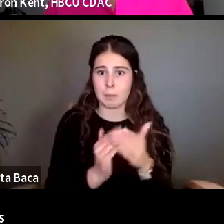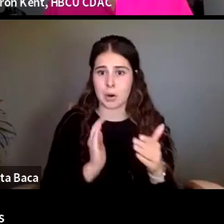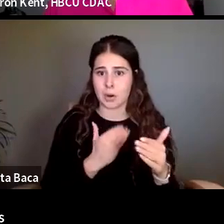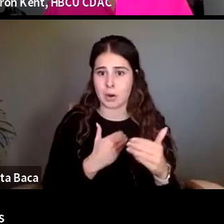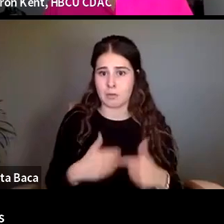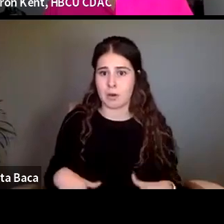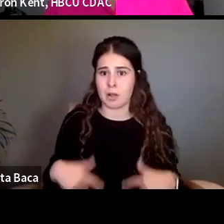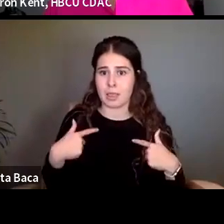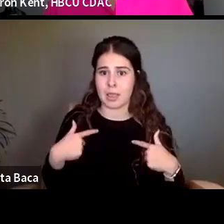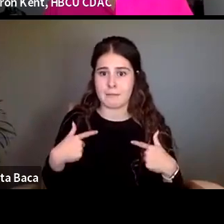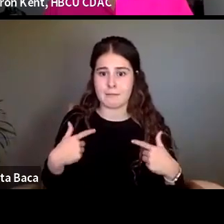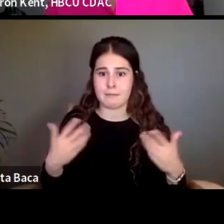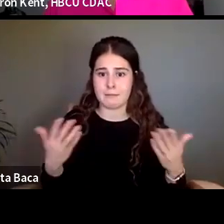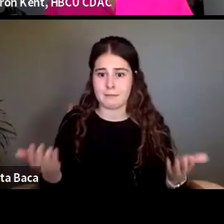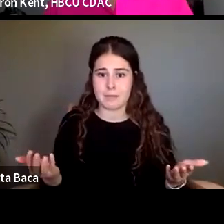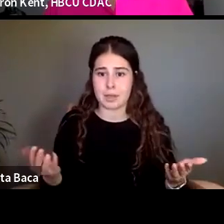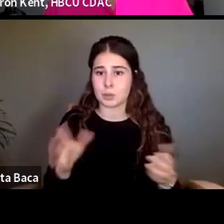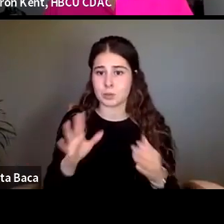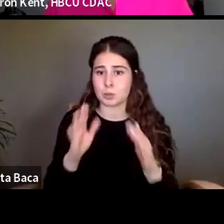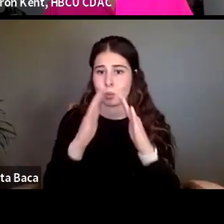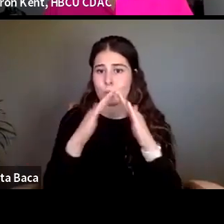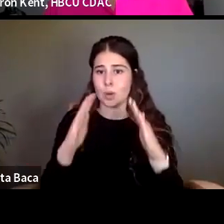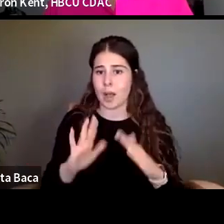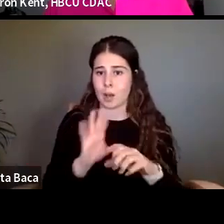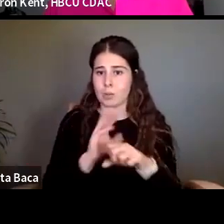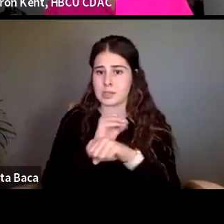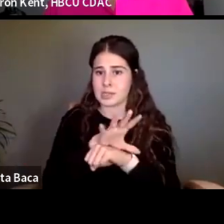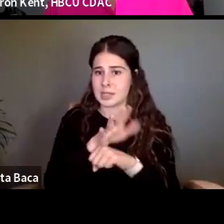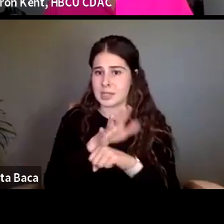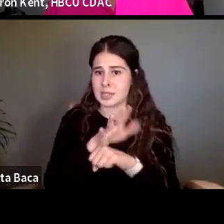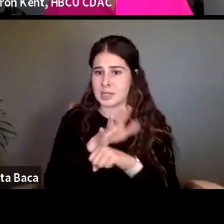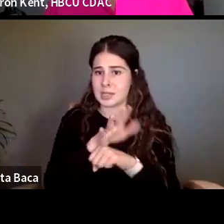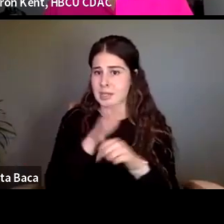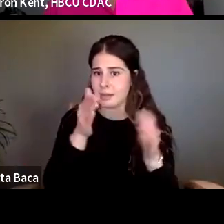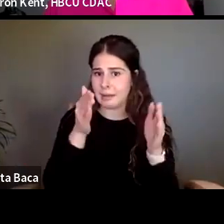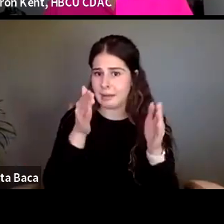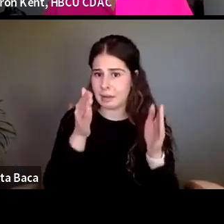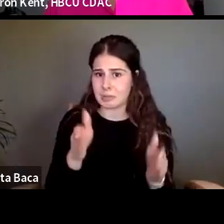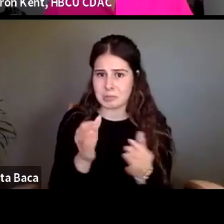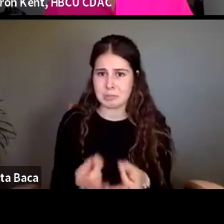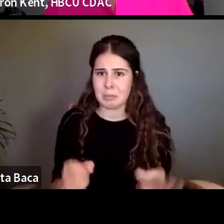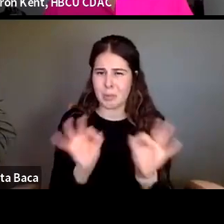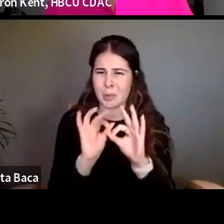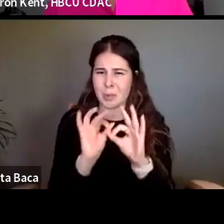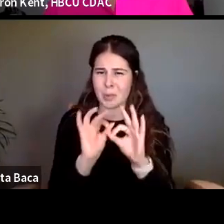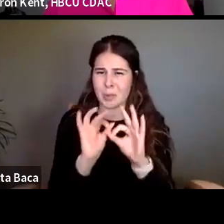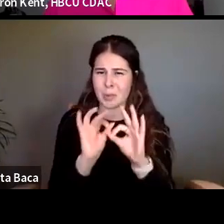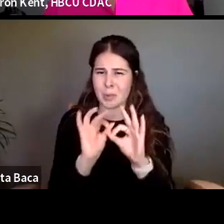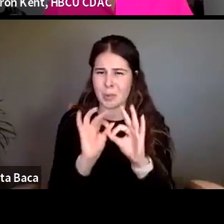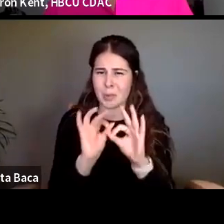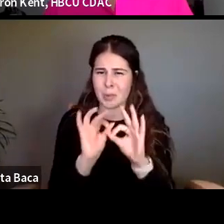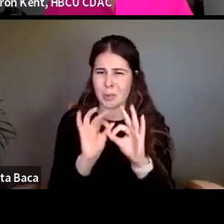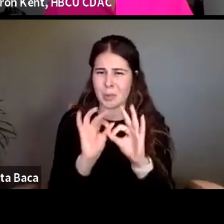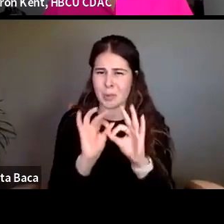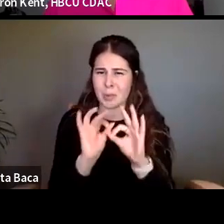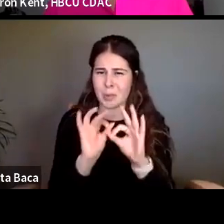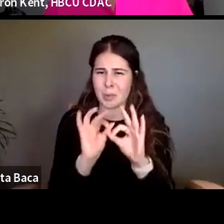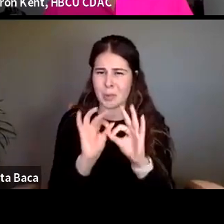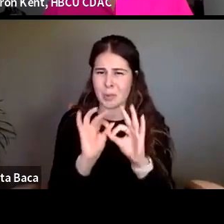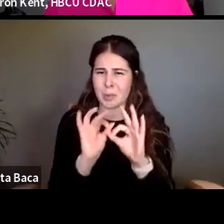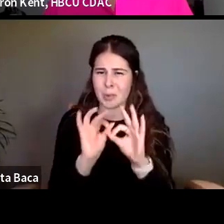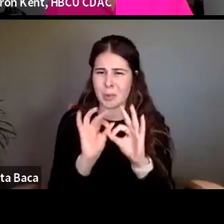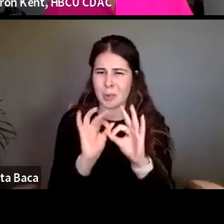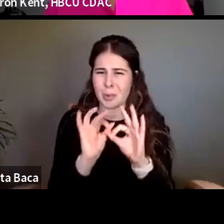is ripe for disseminating all sorts of information. So we're kind of a central point that almost could be